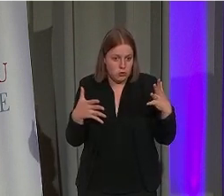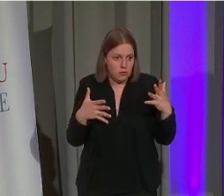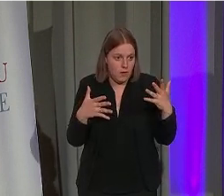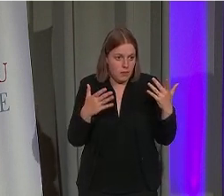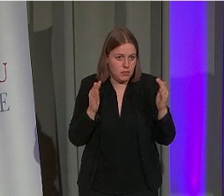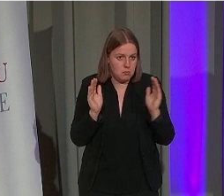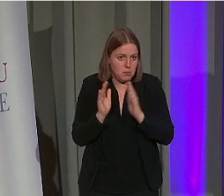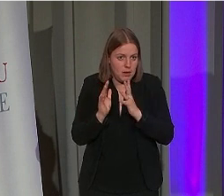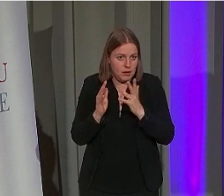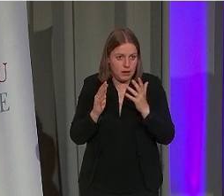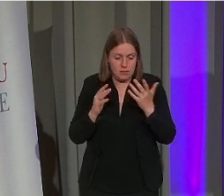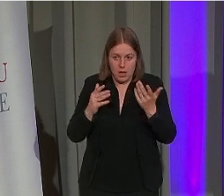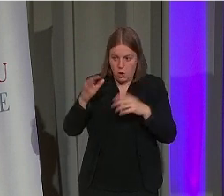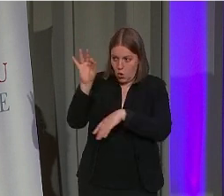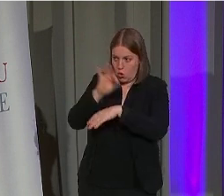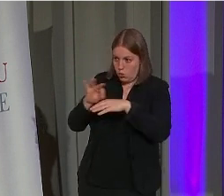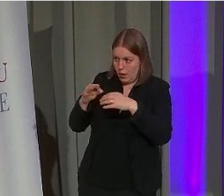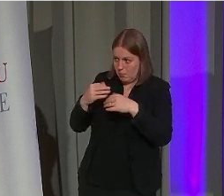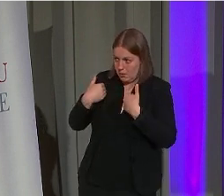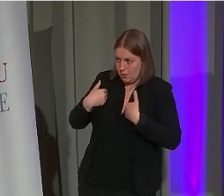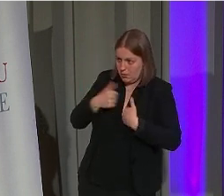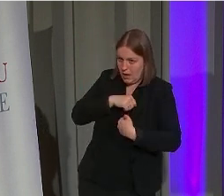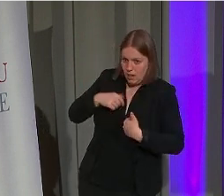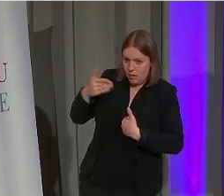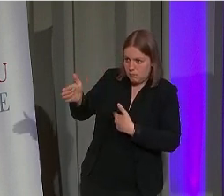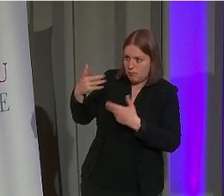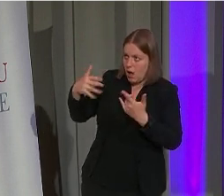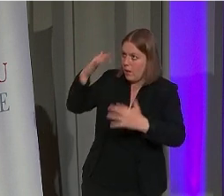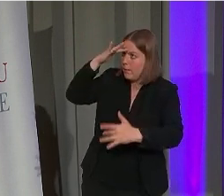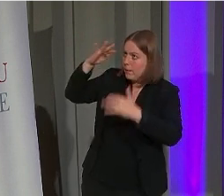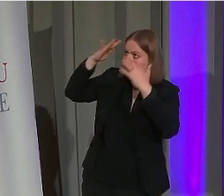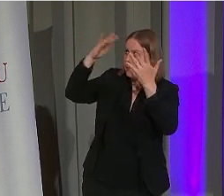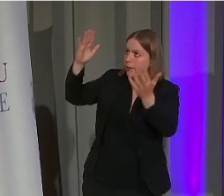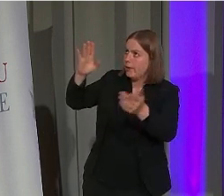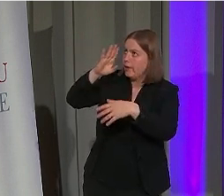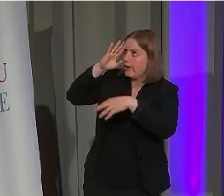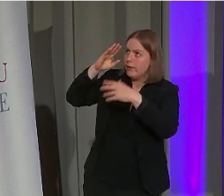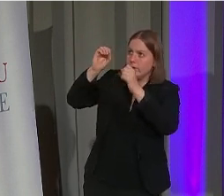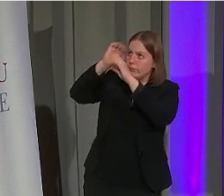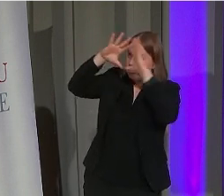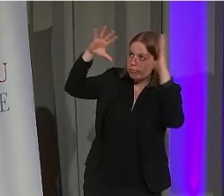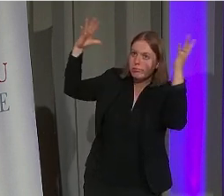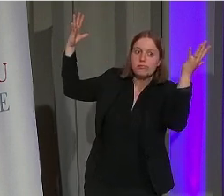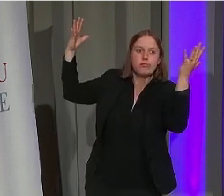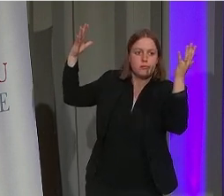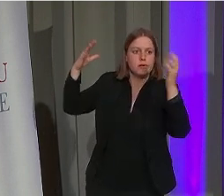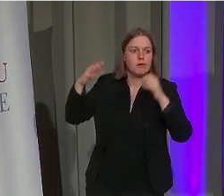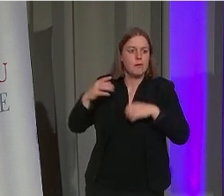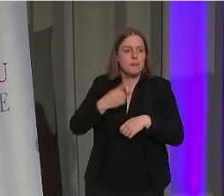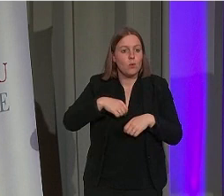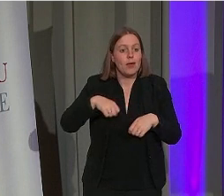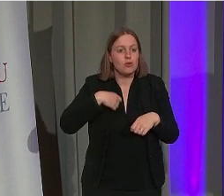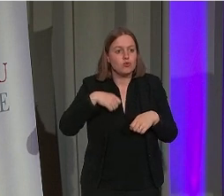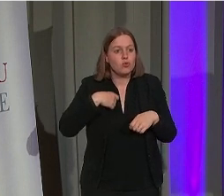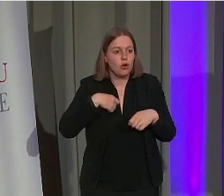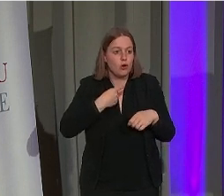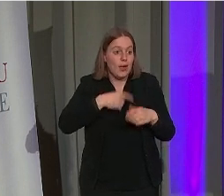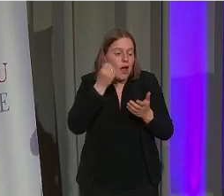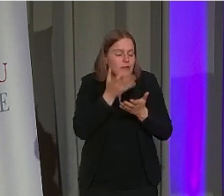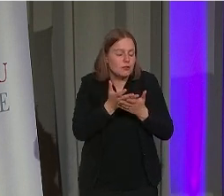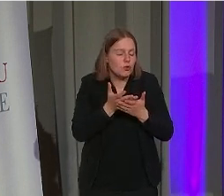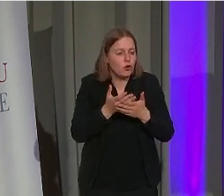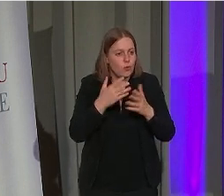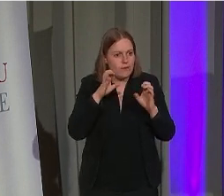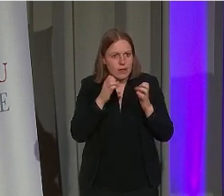how this is realized, that is up to the wild ideas of the designers. So we map out what we want.